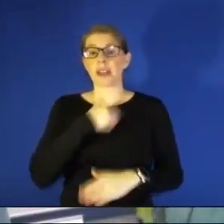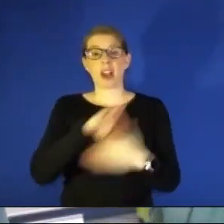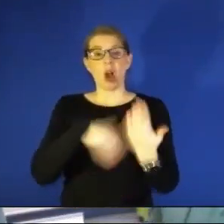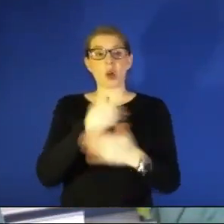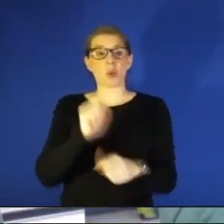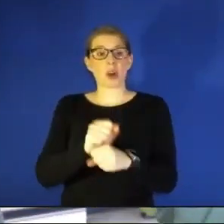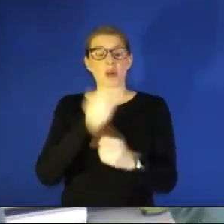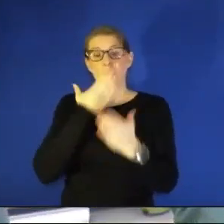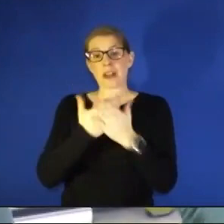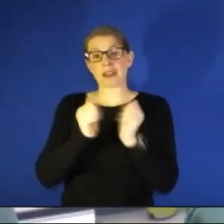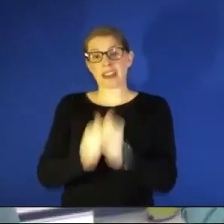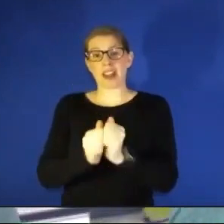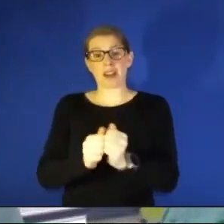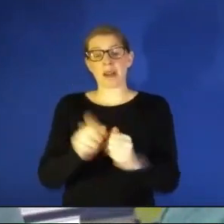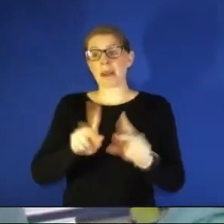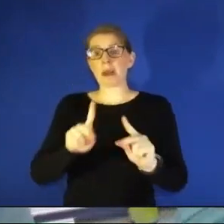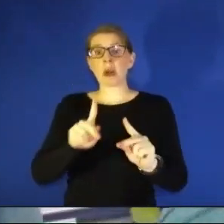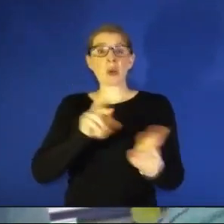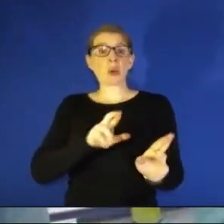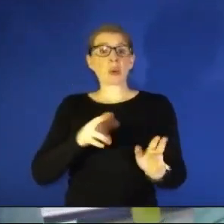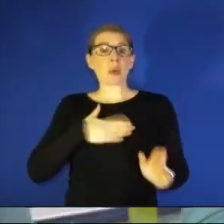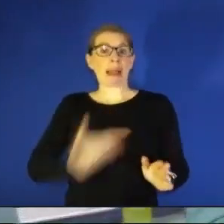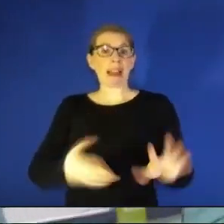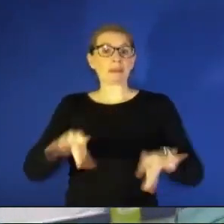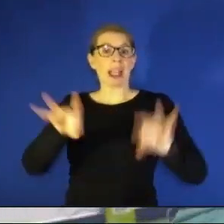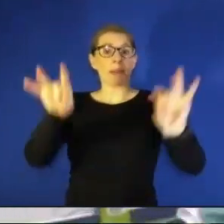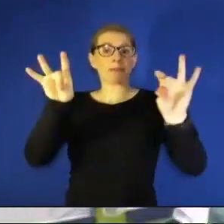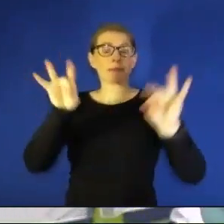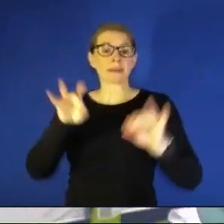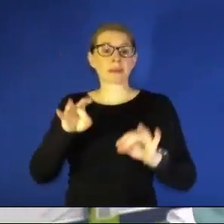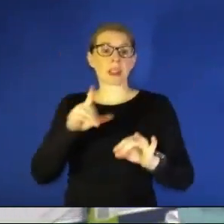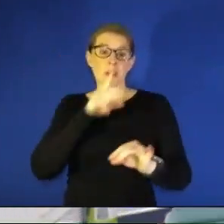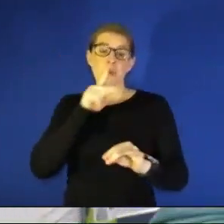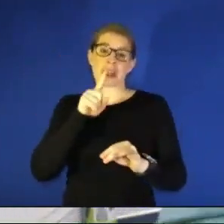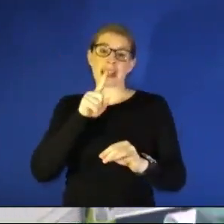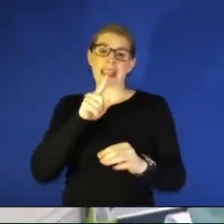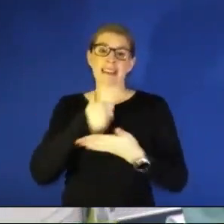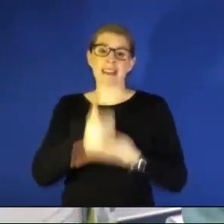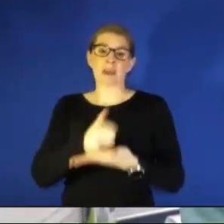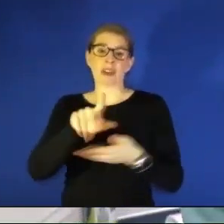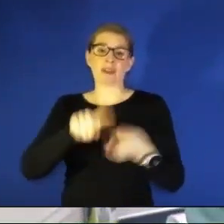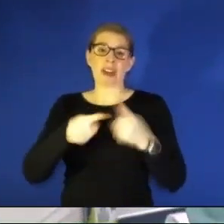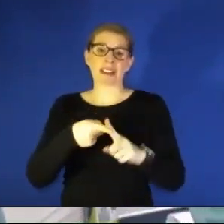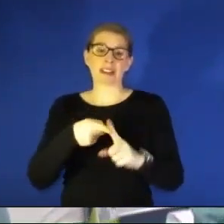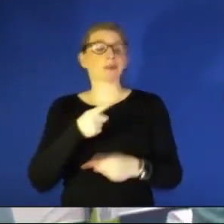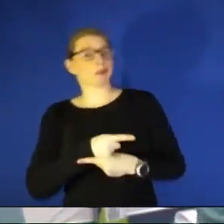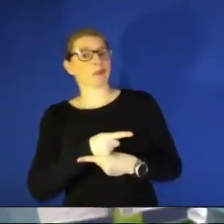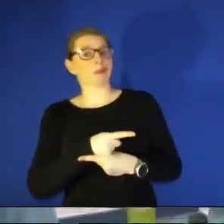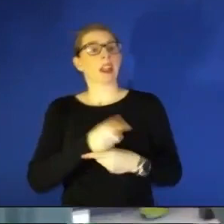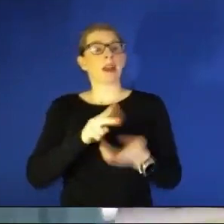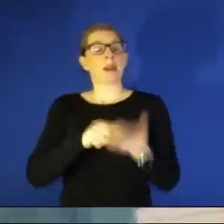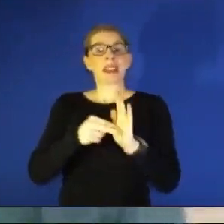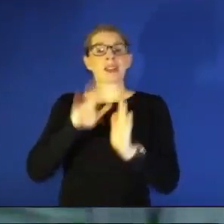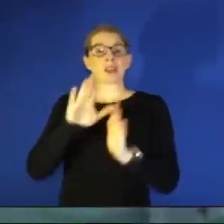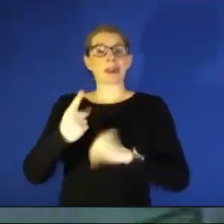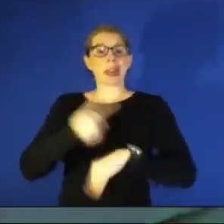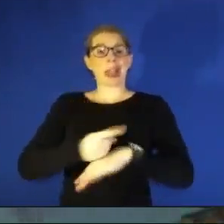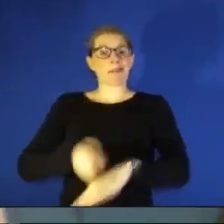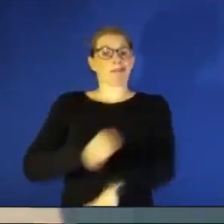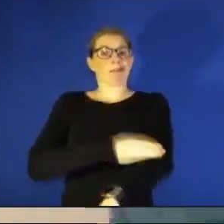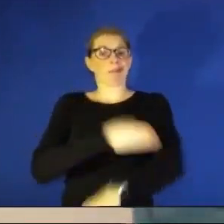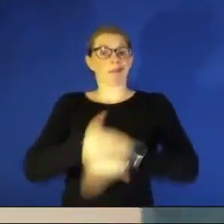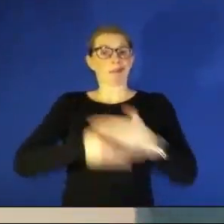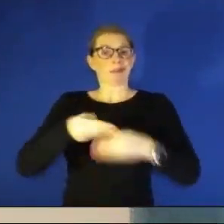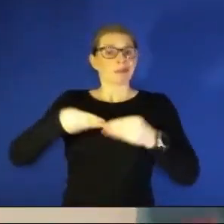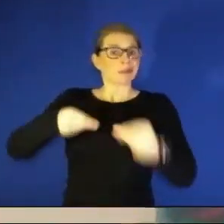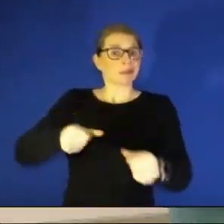willing to always pick up and be here. You're essentially helping out your friends, Right. To help make a better day happen. It's incredible to see, and you